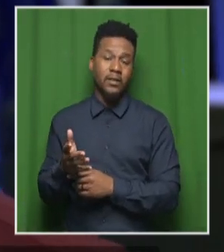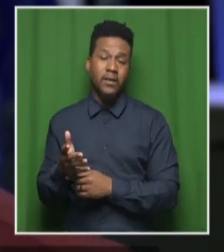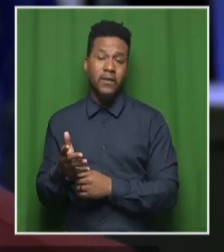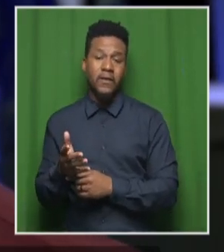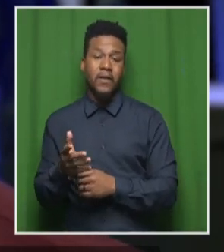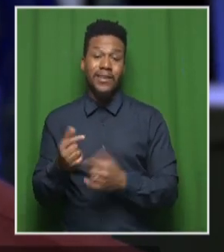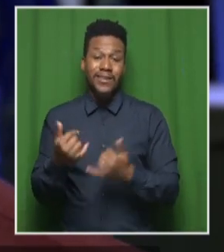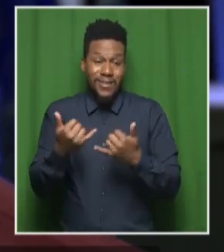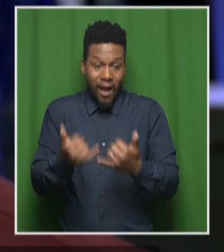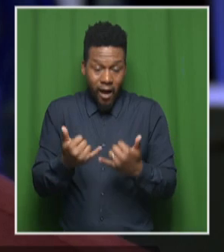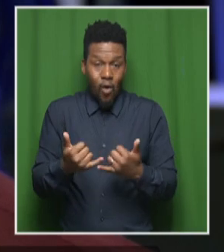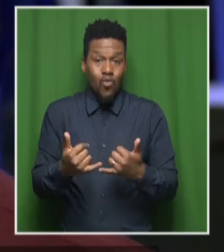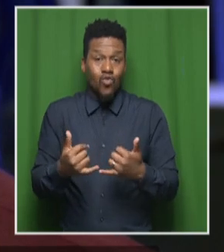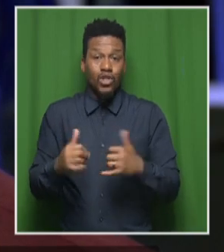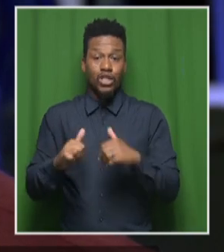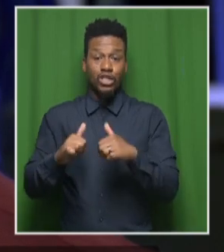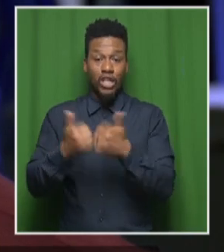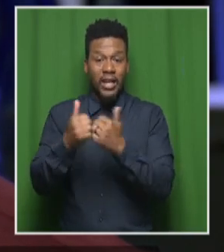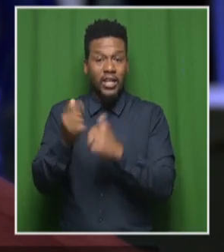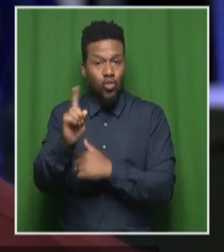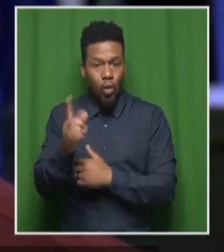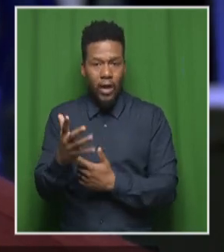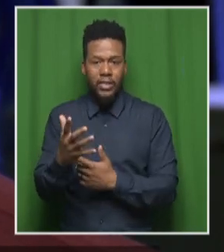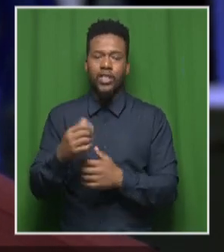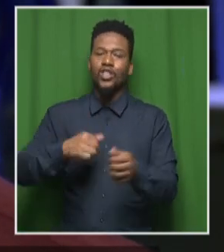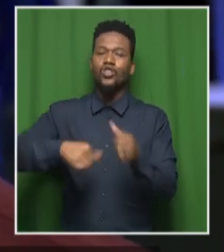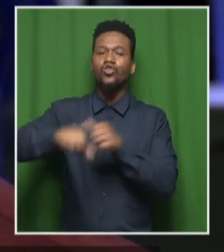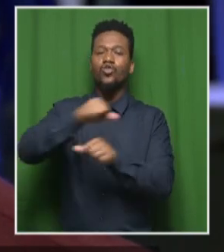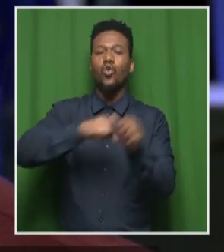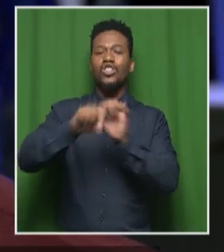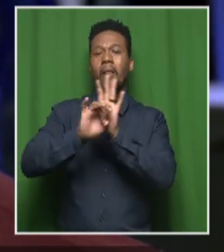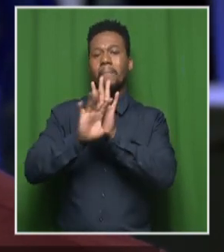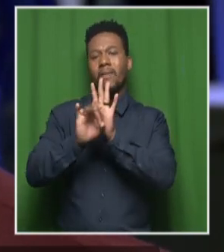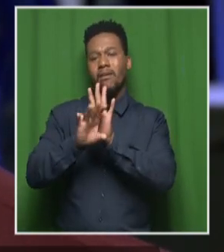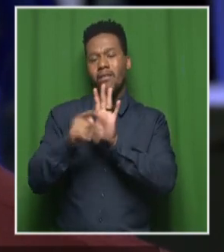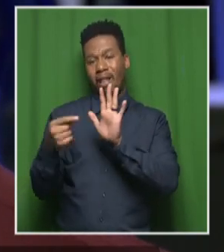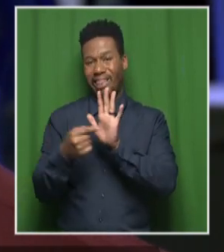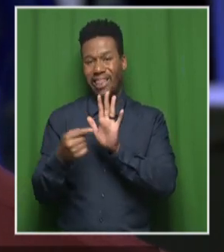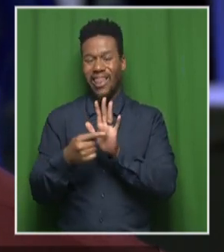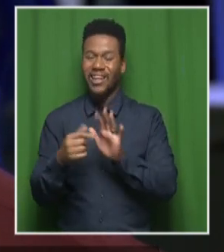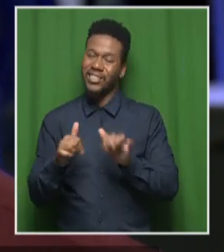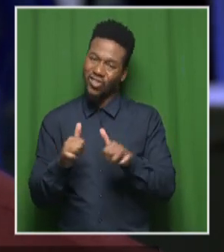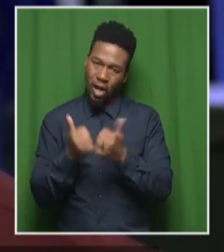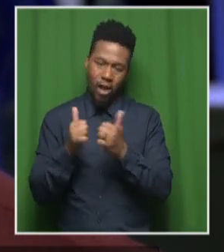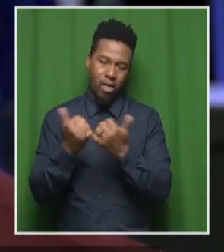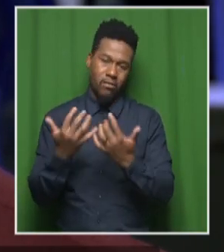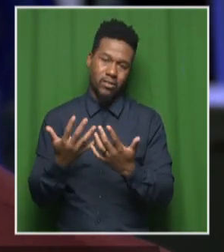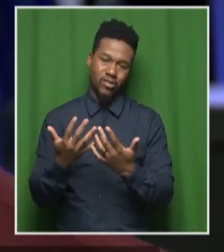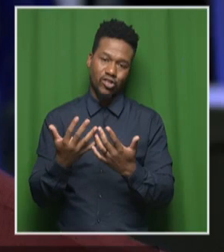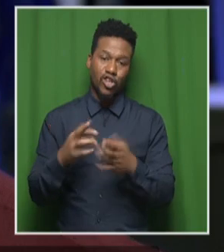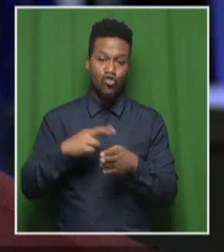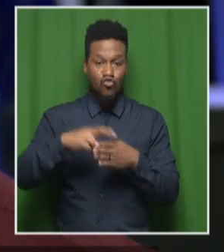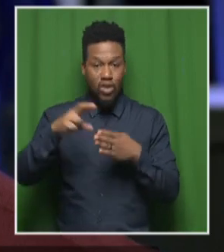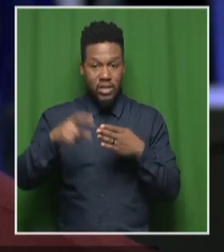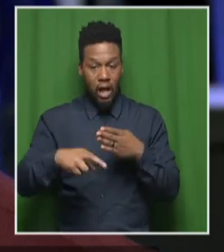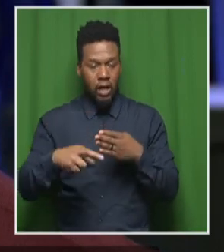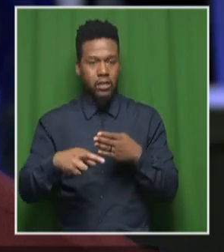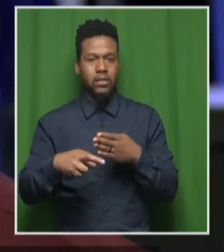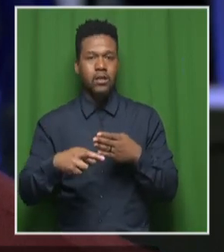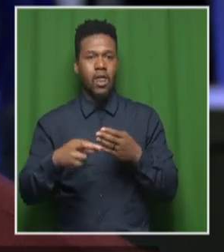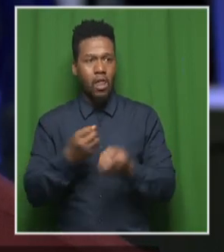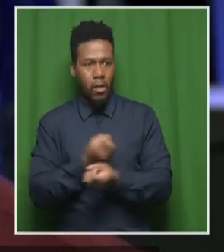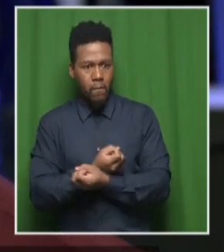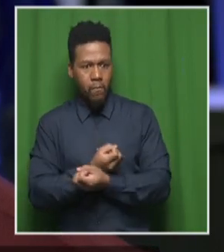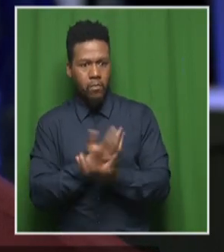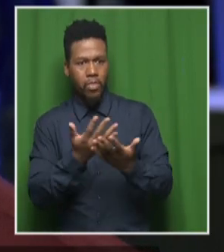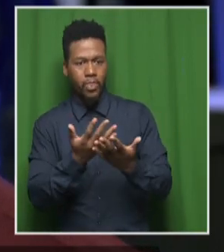to the fore now is the issue of social media. When a result is produced at a voting station, before we